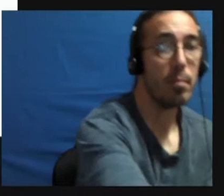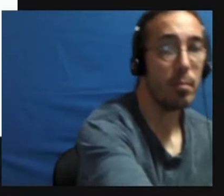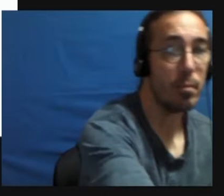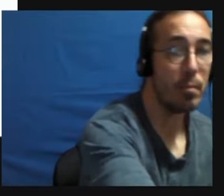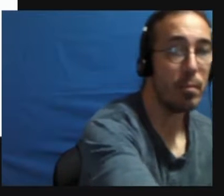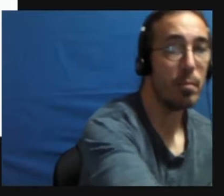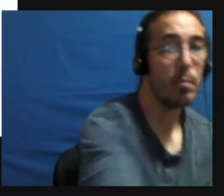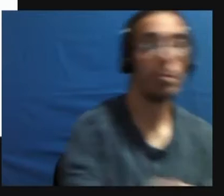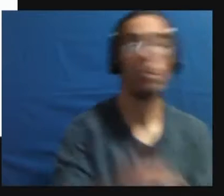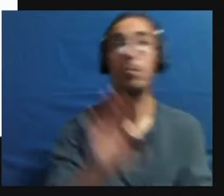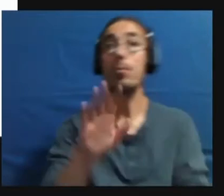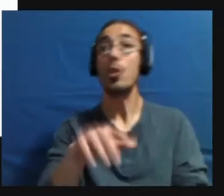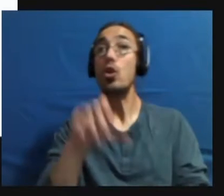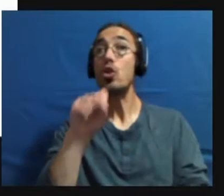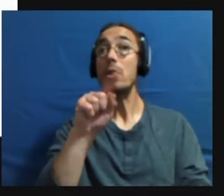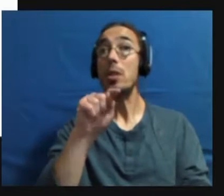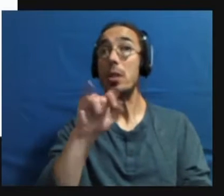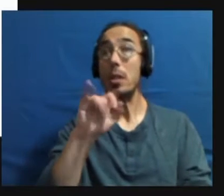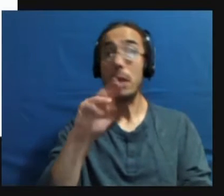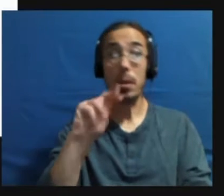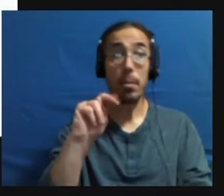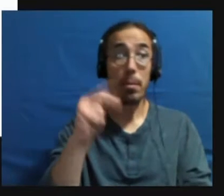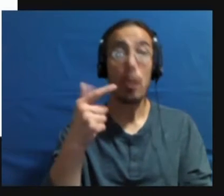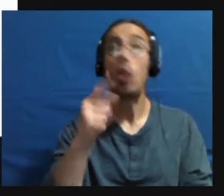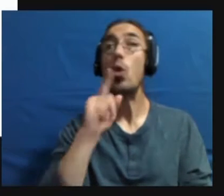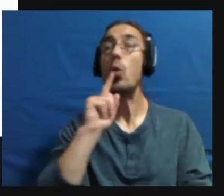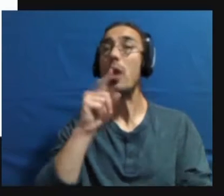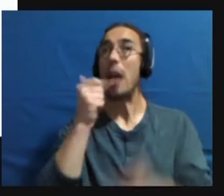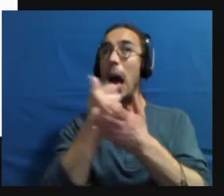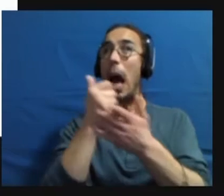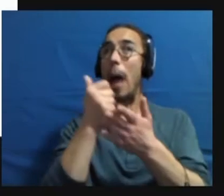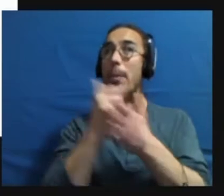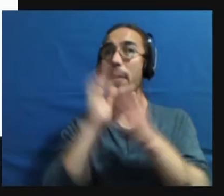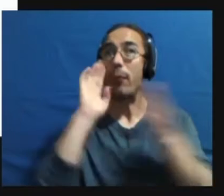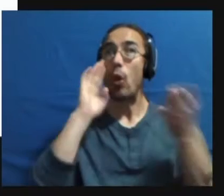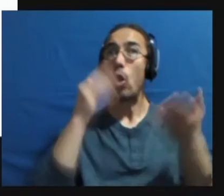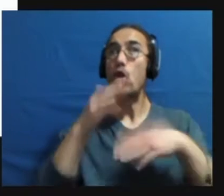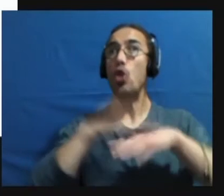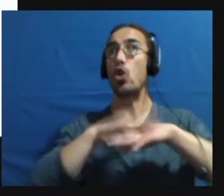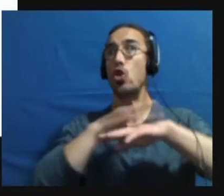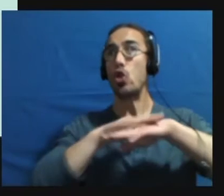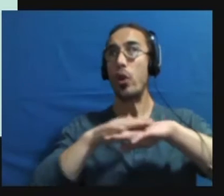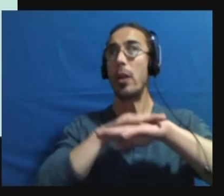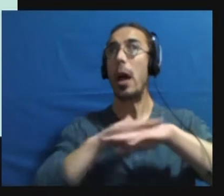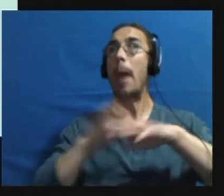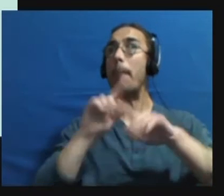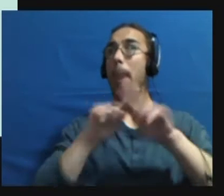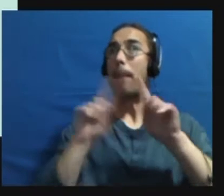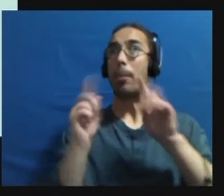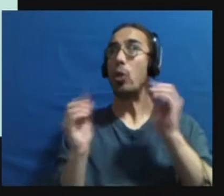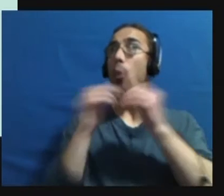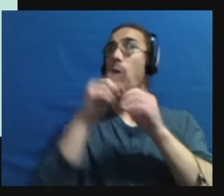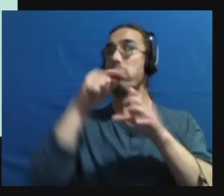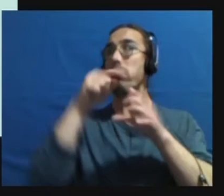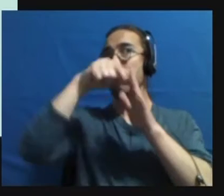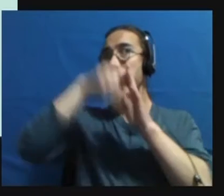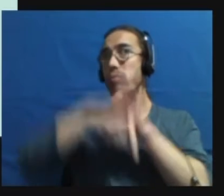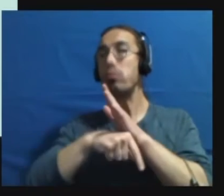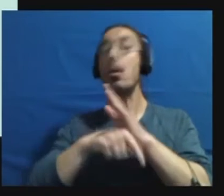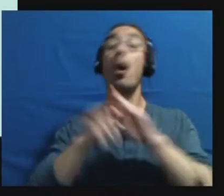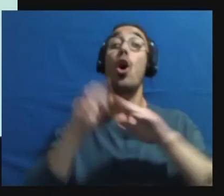But stimming, a lot of the time we focus on the surface. There's so much going on within. So on the